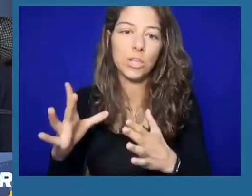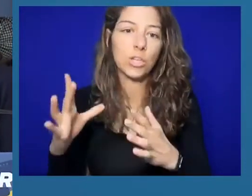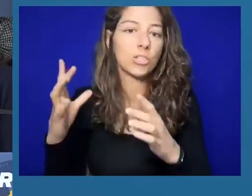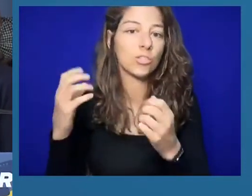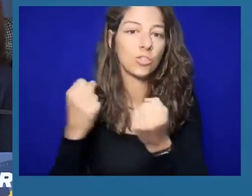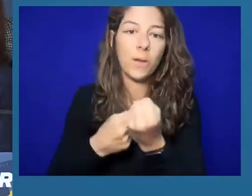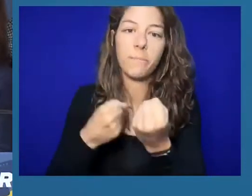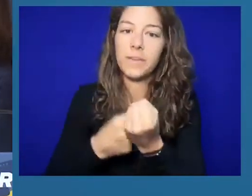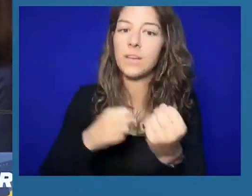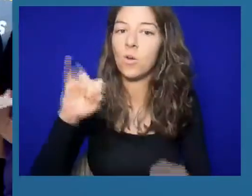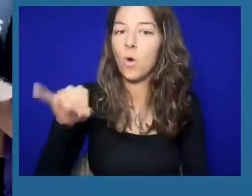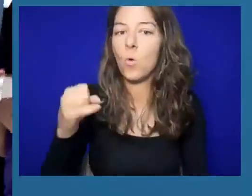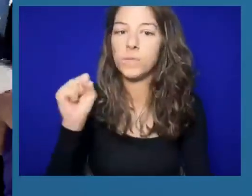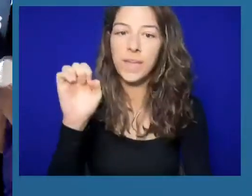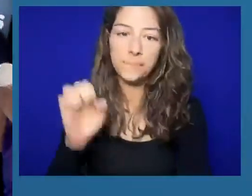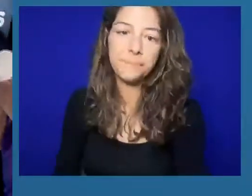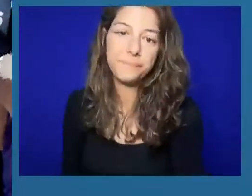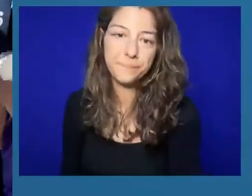Jose Maldonado.